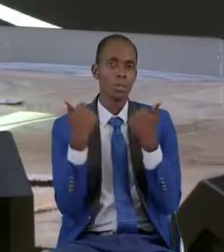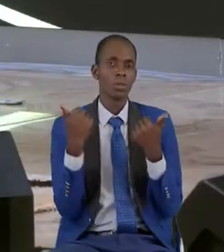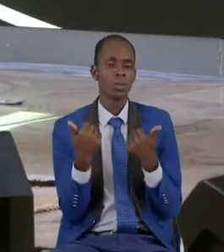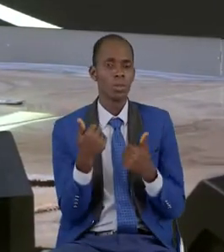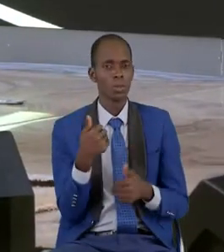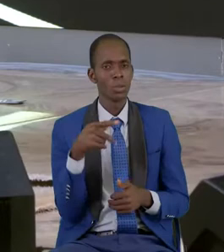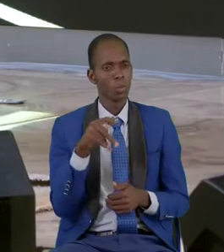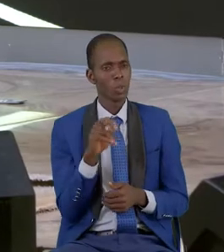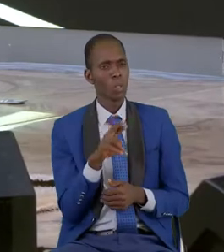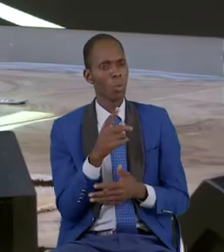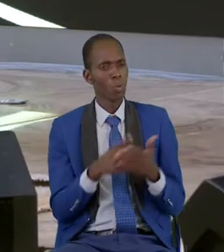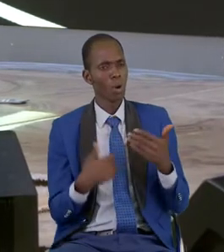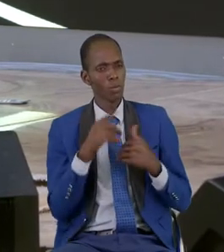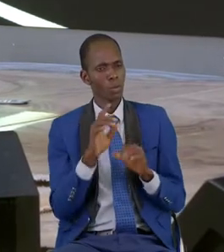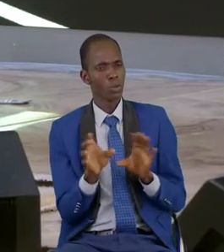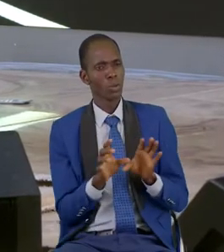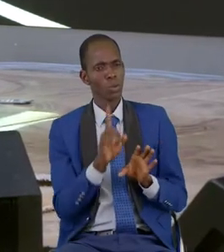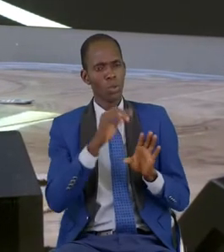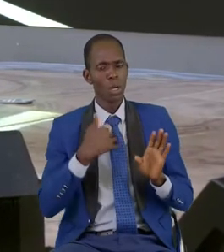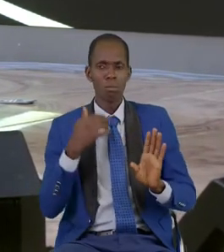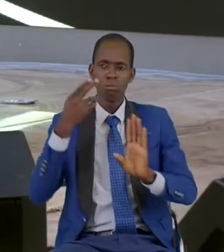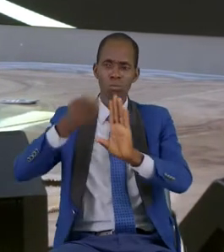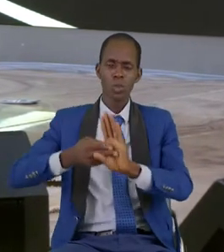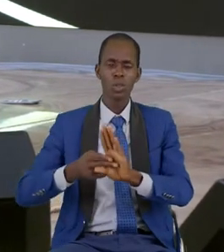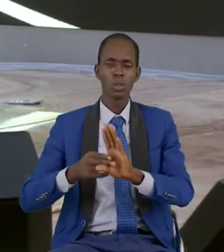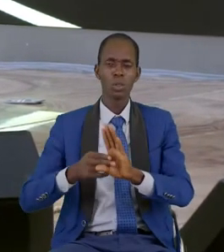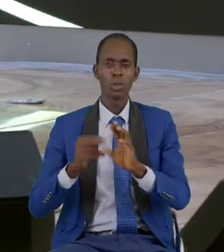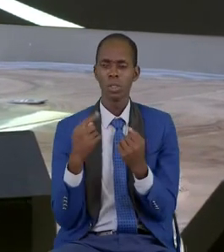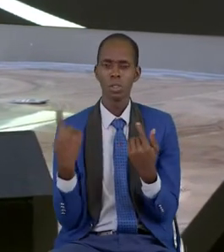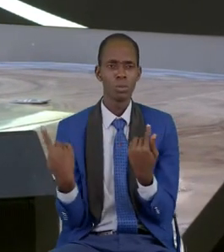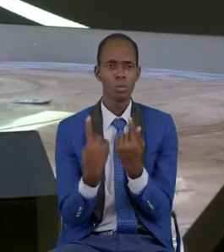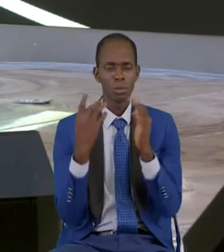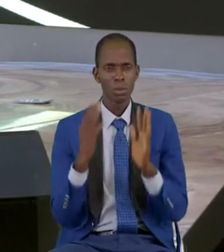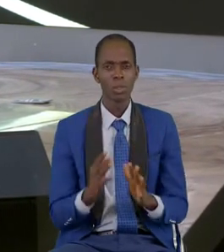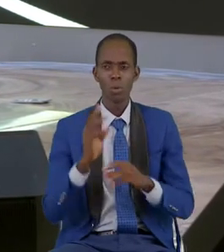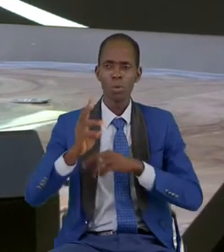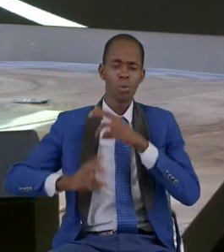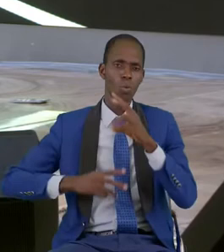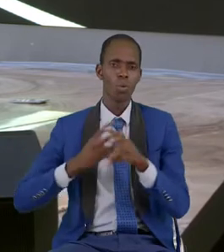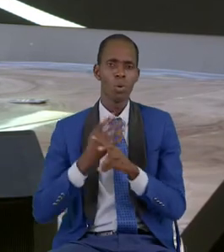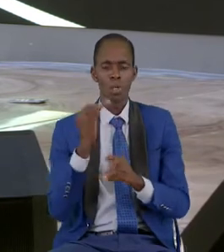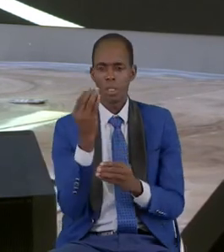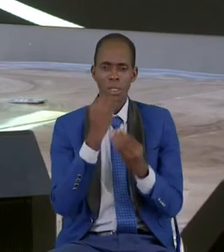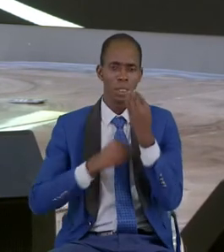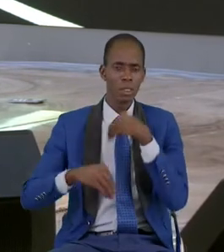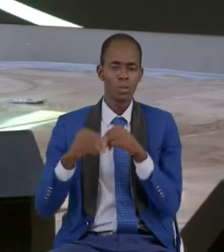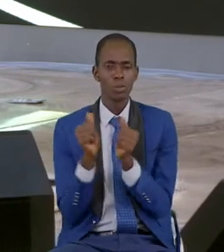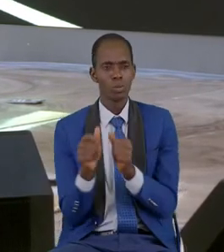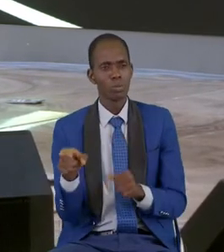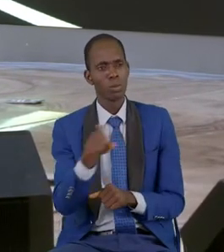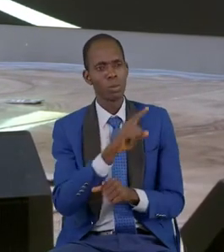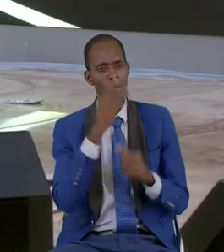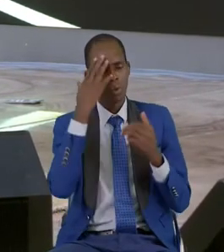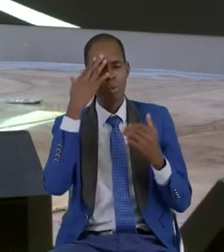what have you done? You've gone to the uncircumcised Gentiles and you have eaten with them. Look at verse 3. In verse